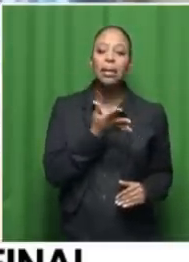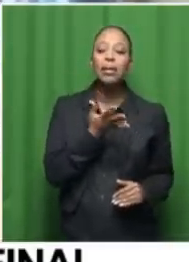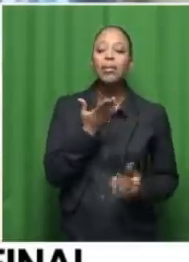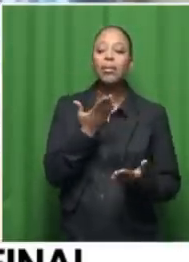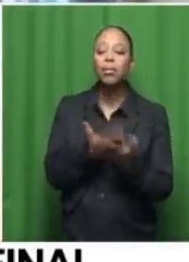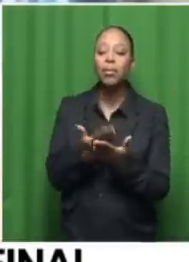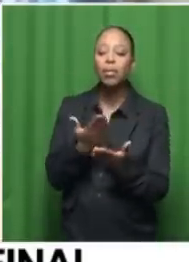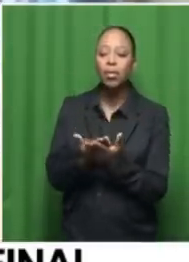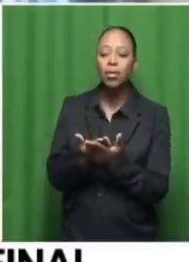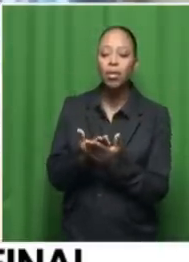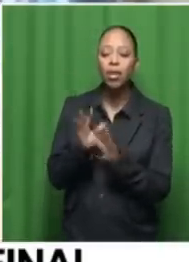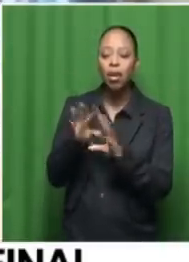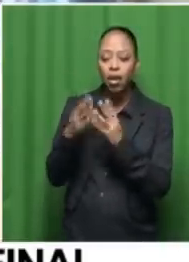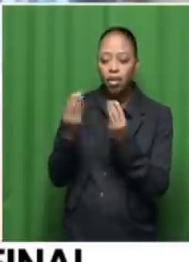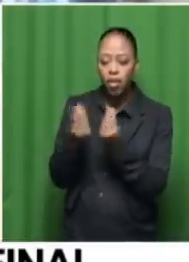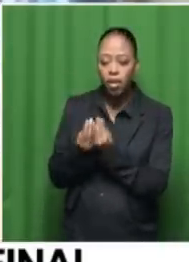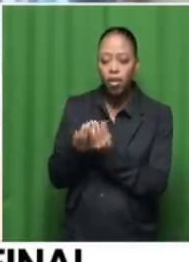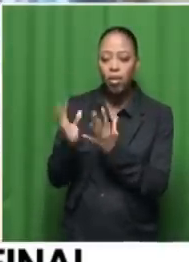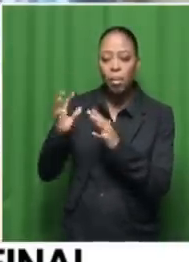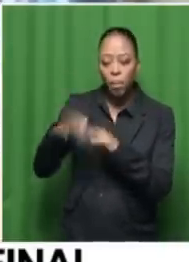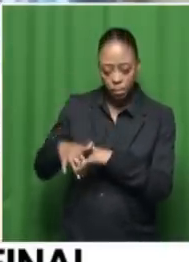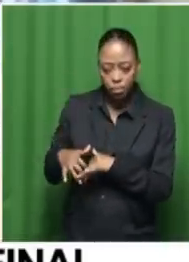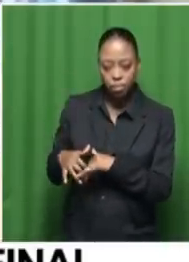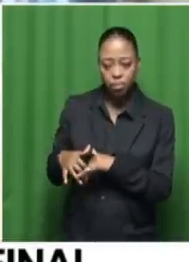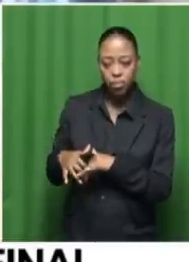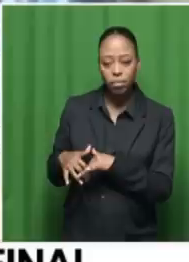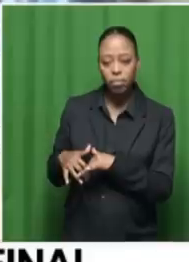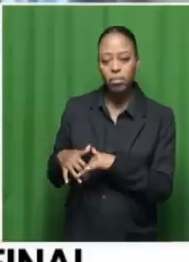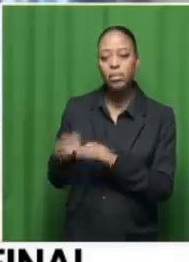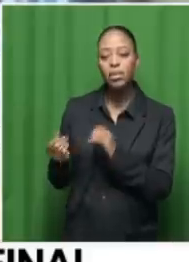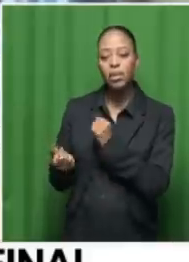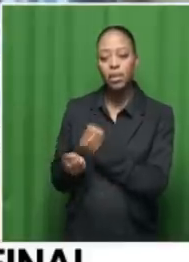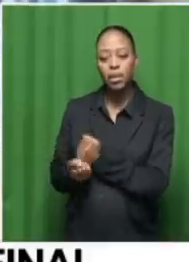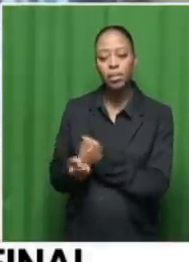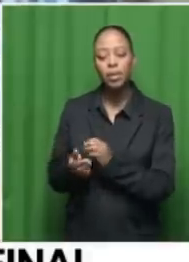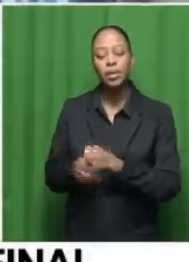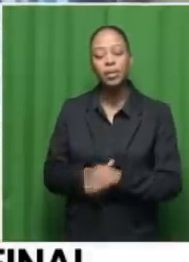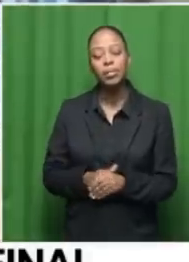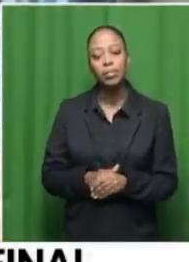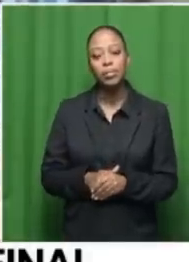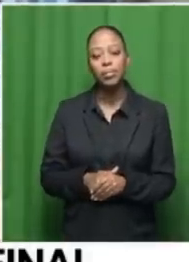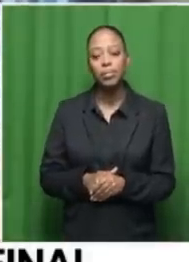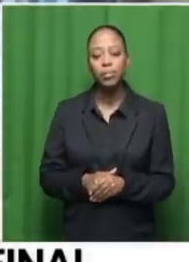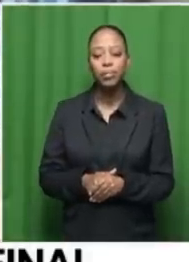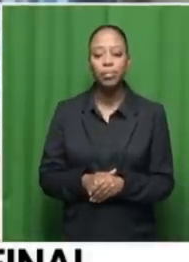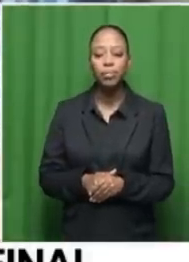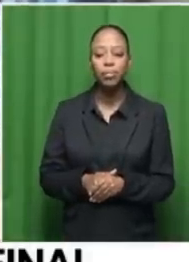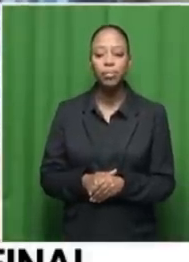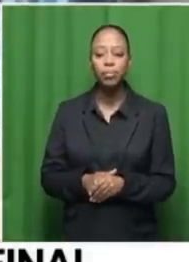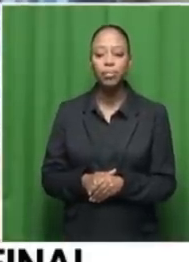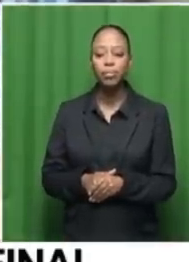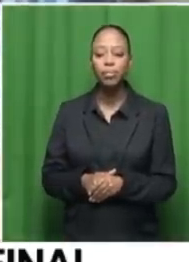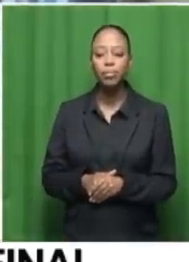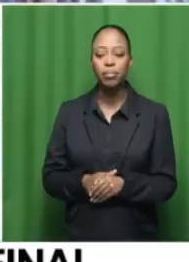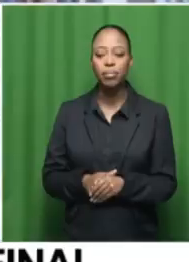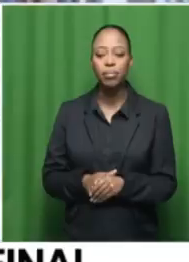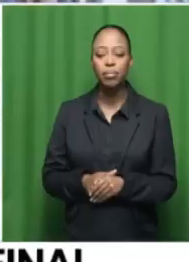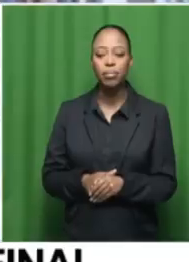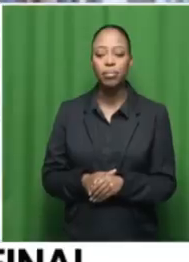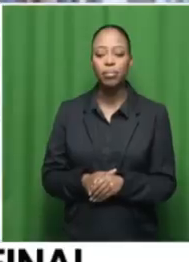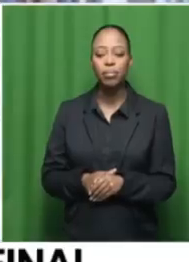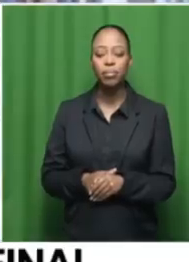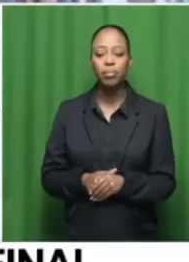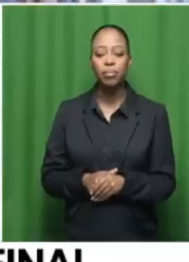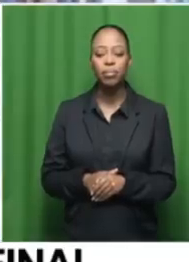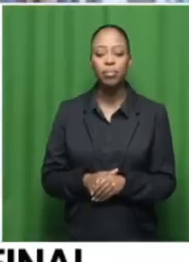the knees everything we hold dear in our nascent constitutional democracy. So if we